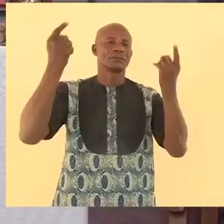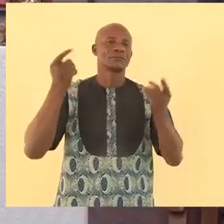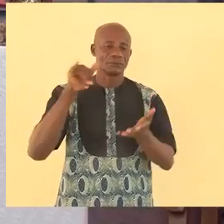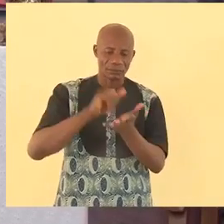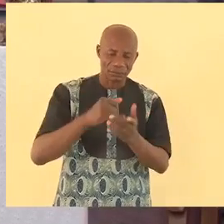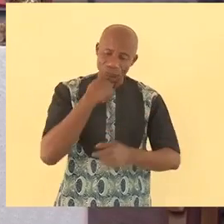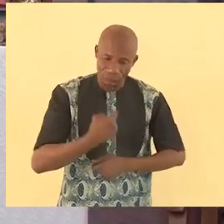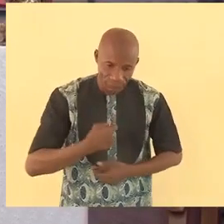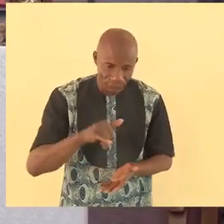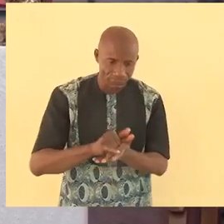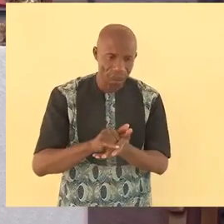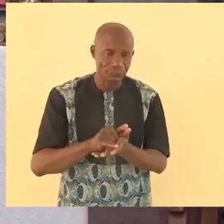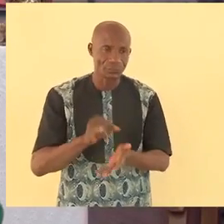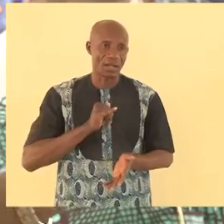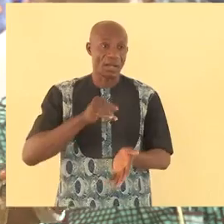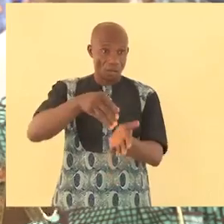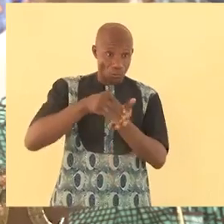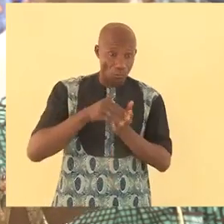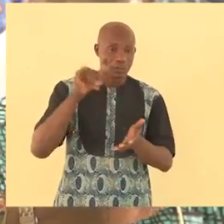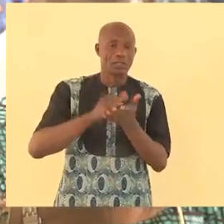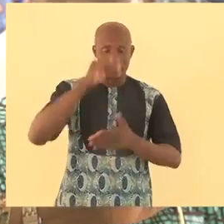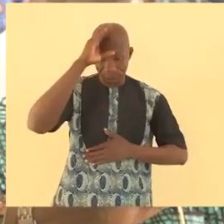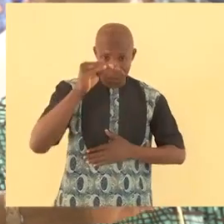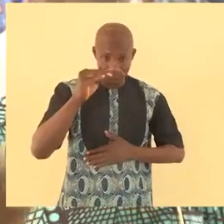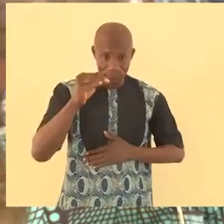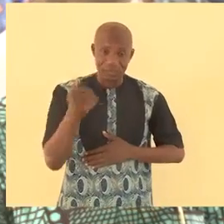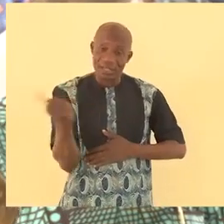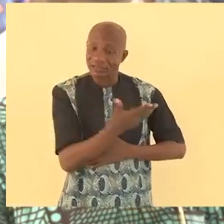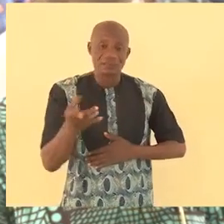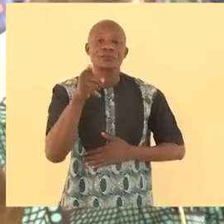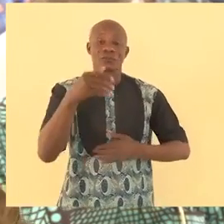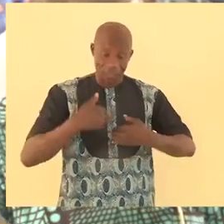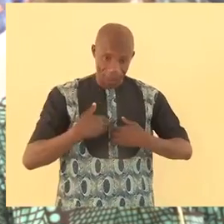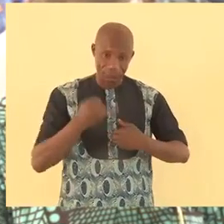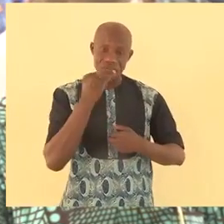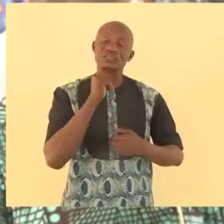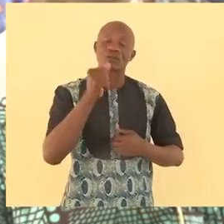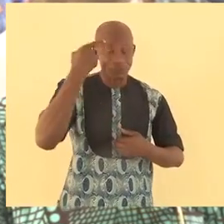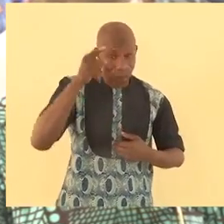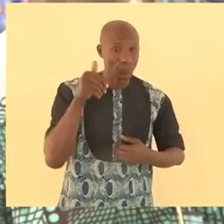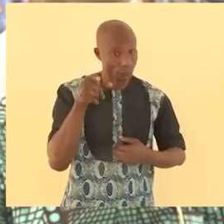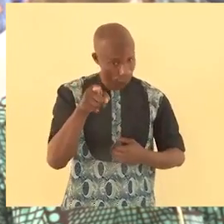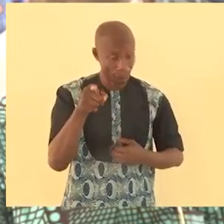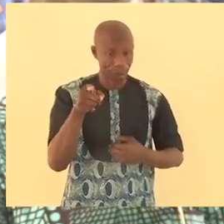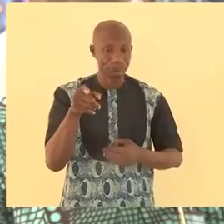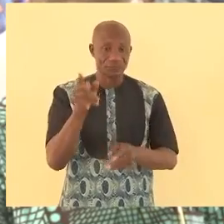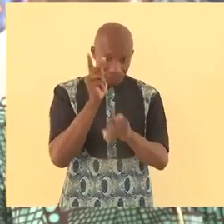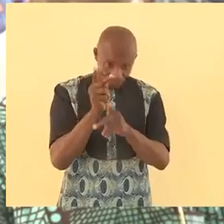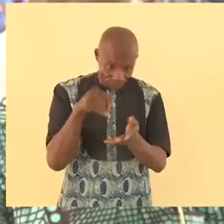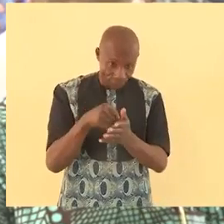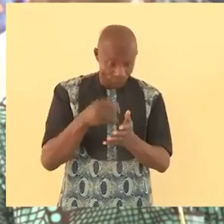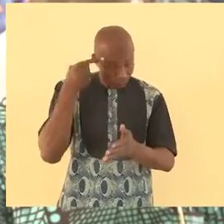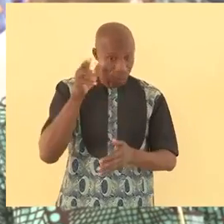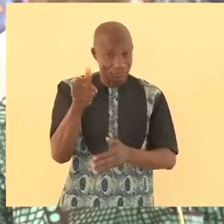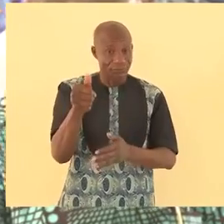Father. And that told me that I owe it to that guy. So whatever you have is not for you. When you keep it for you, it makes